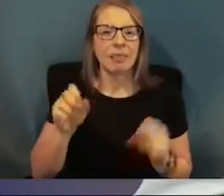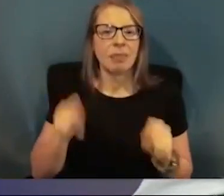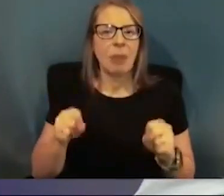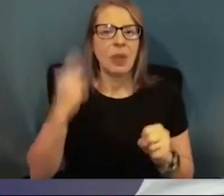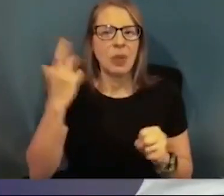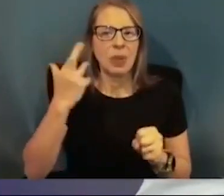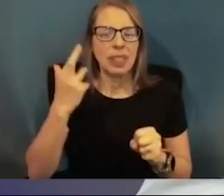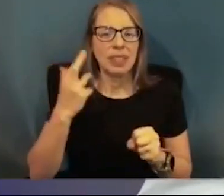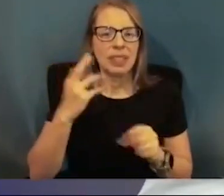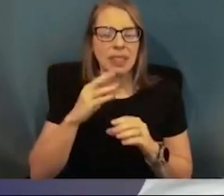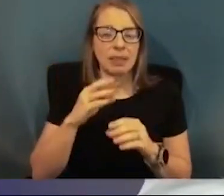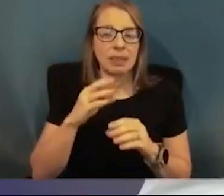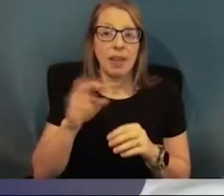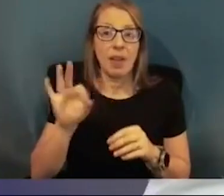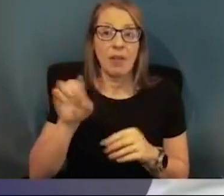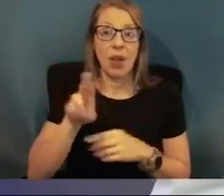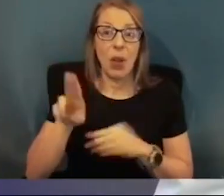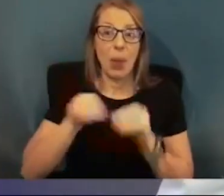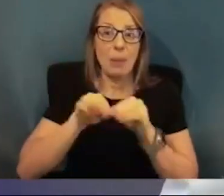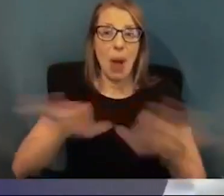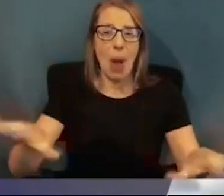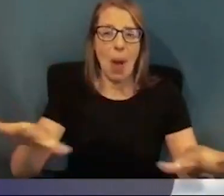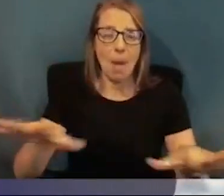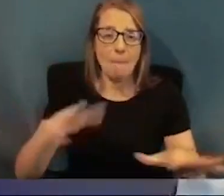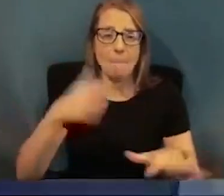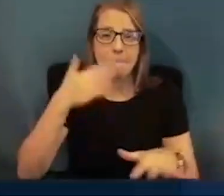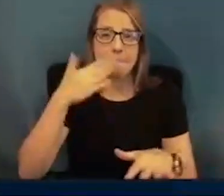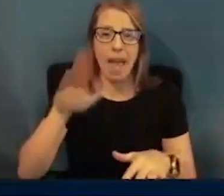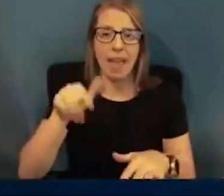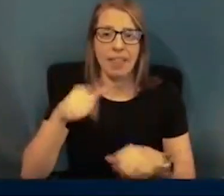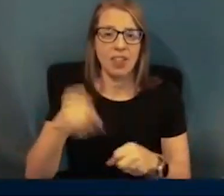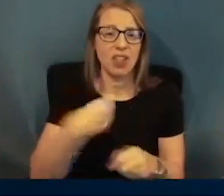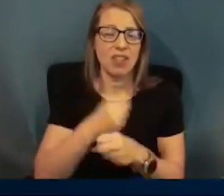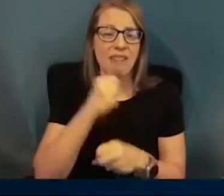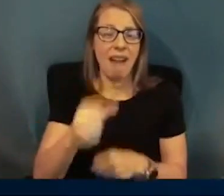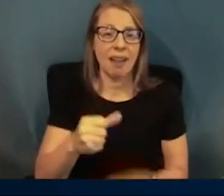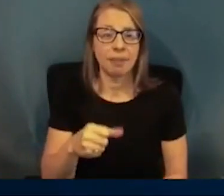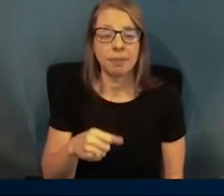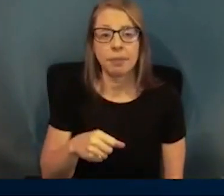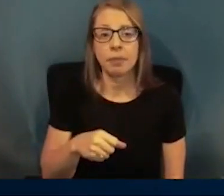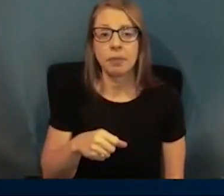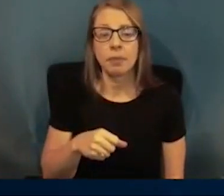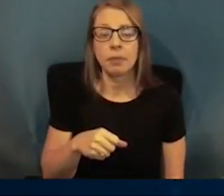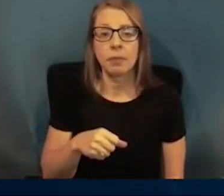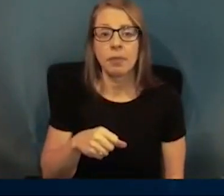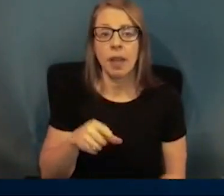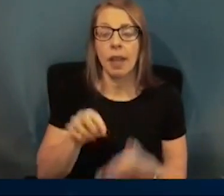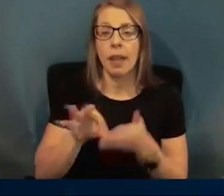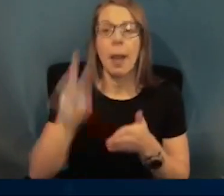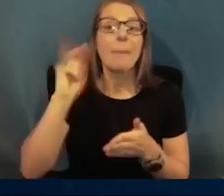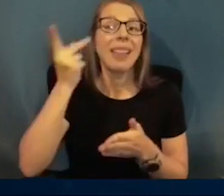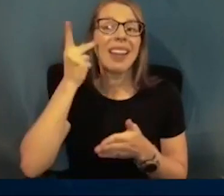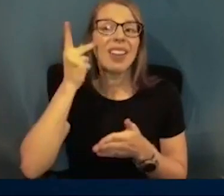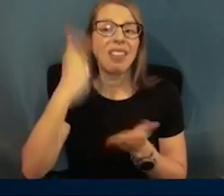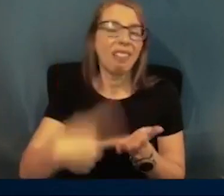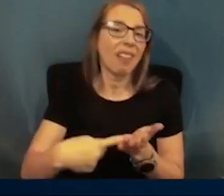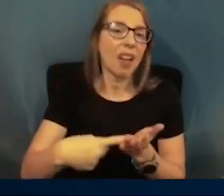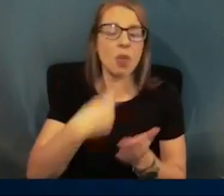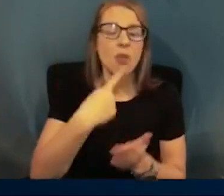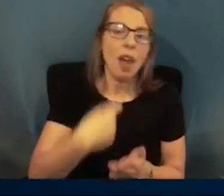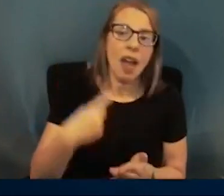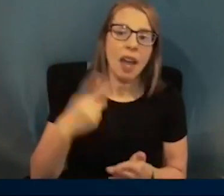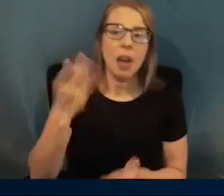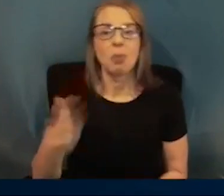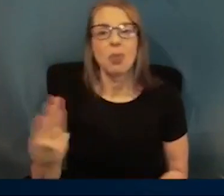influenza outbreak this year. All right, recent polling shows a growing divide, here goes the political talk, between red and blue party lines. How